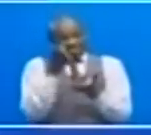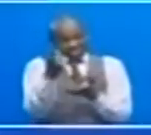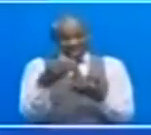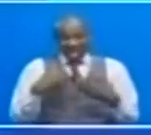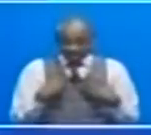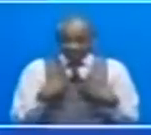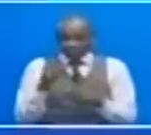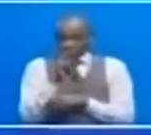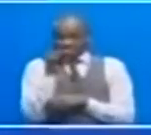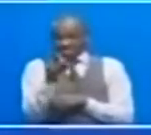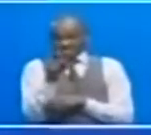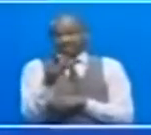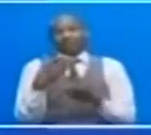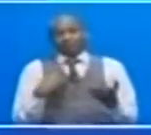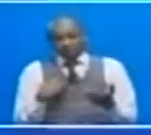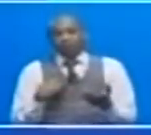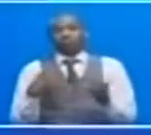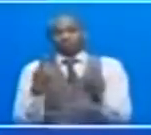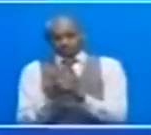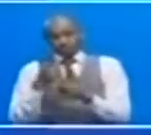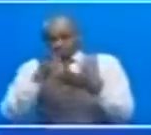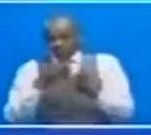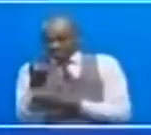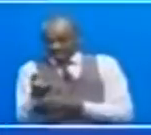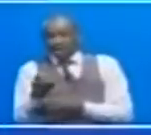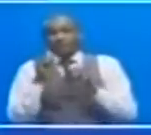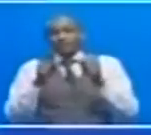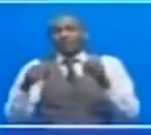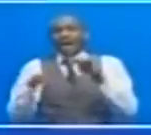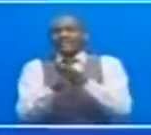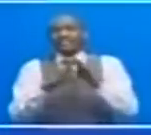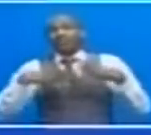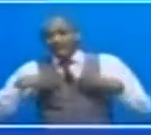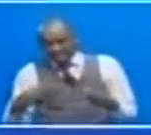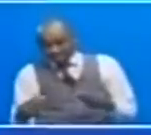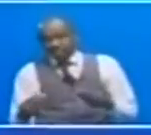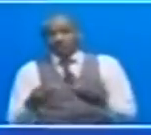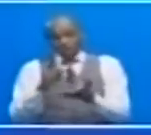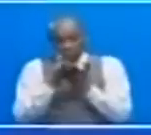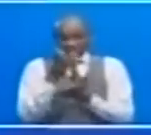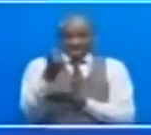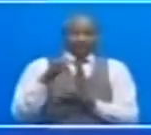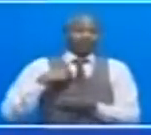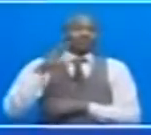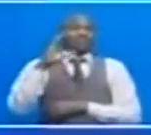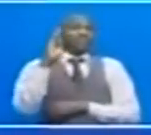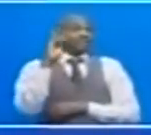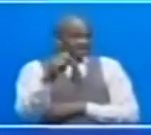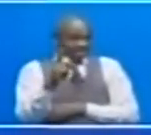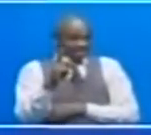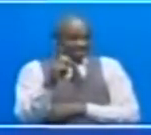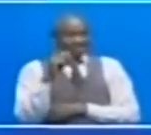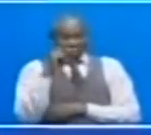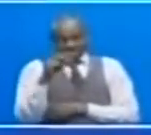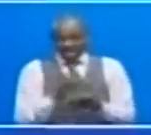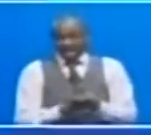wallet to be used to save for health-related expenses. It also gives access to health loans courtesy of the Central Bank of Kenya and a